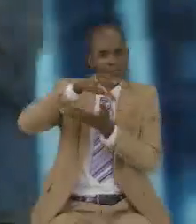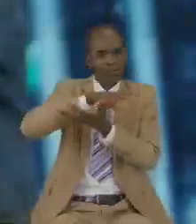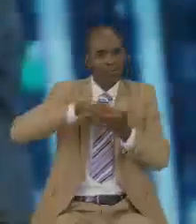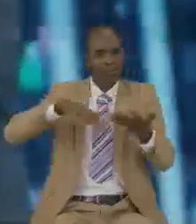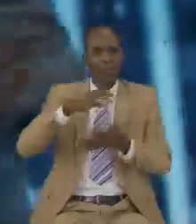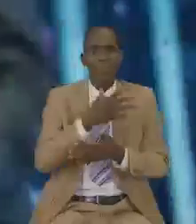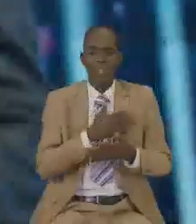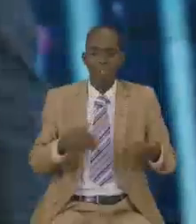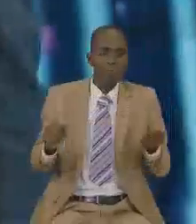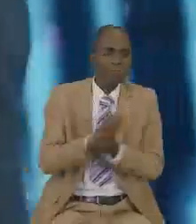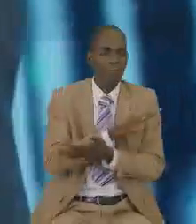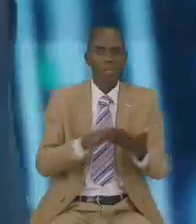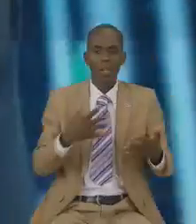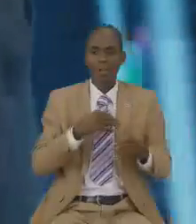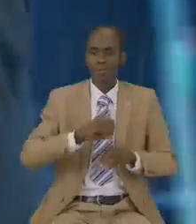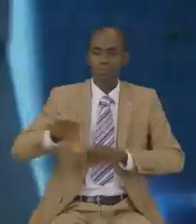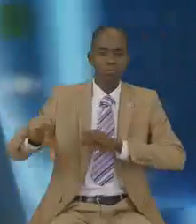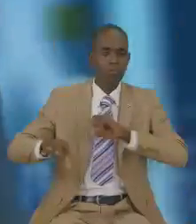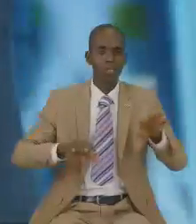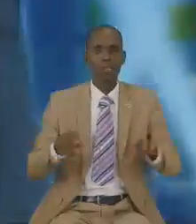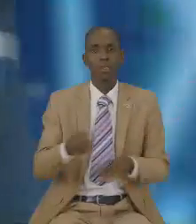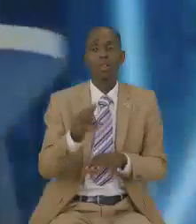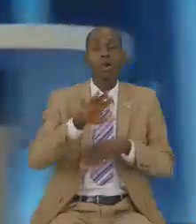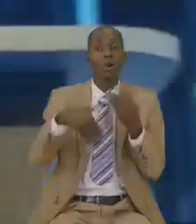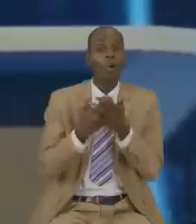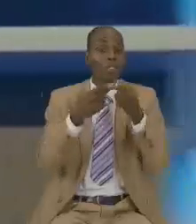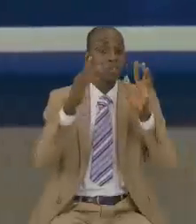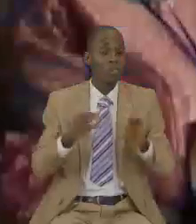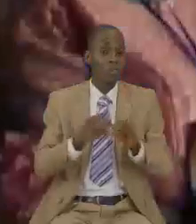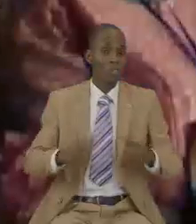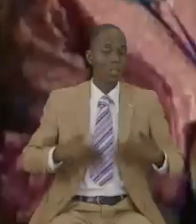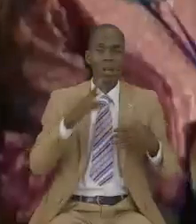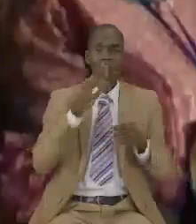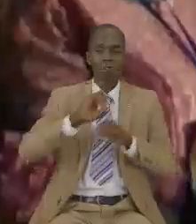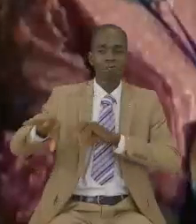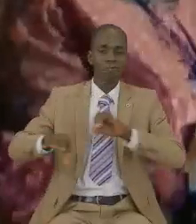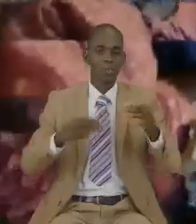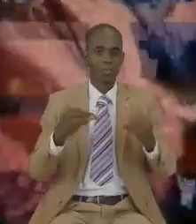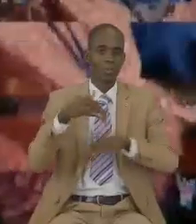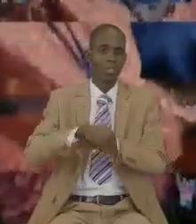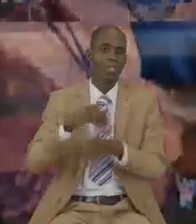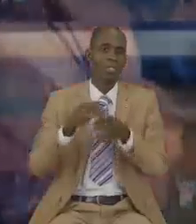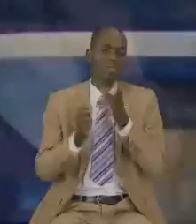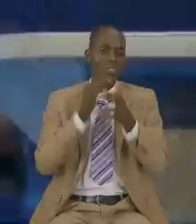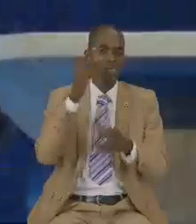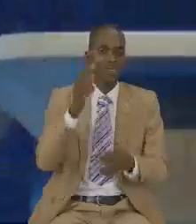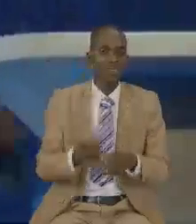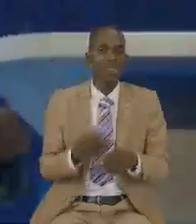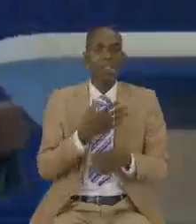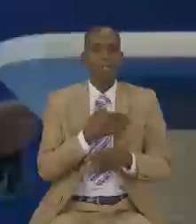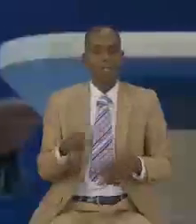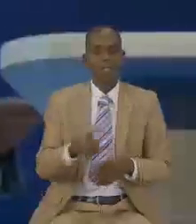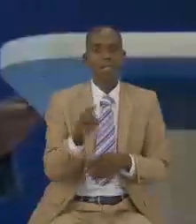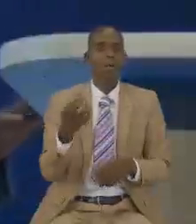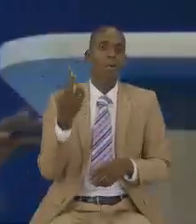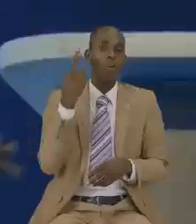destroyed and scattered them. All those enemies in your life, they are scattered tonight. And they were